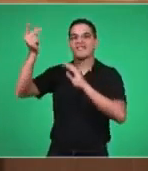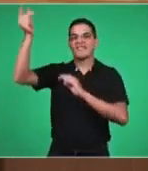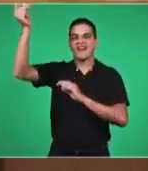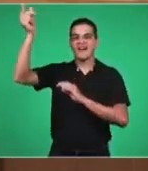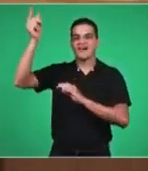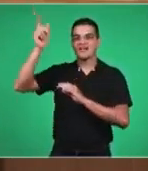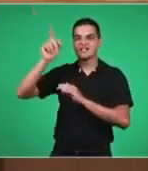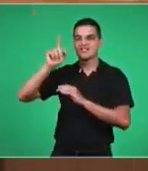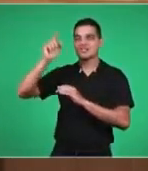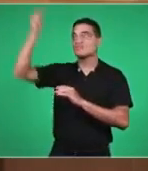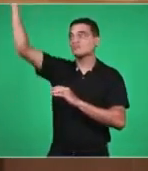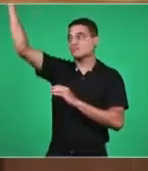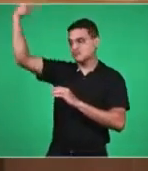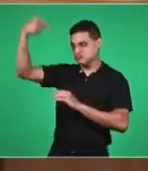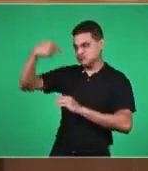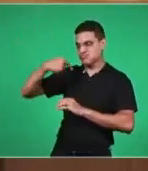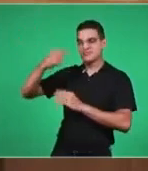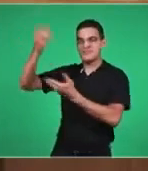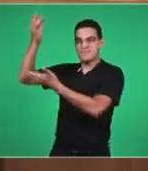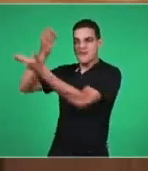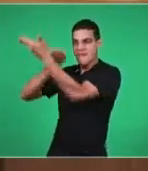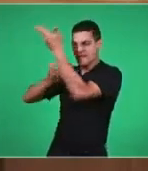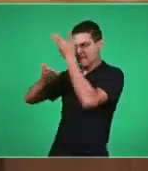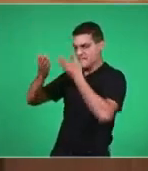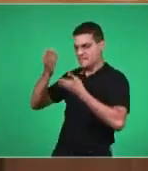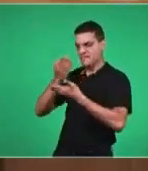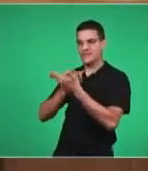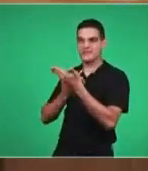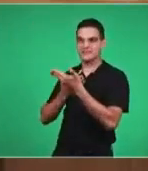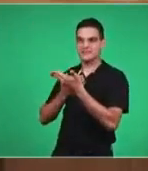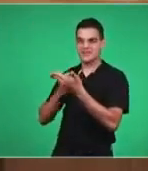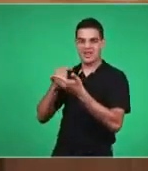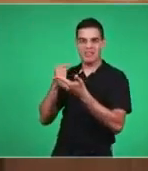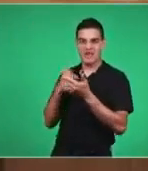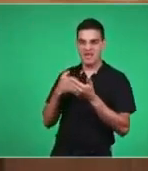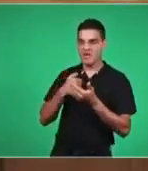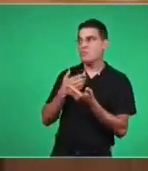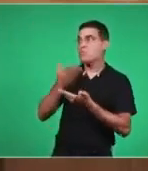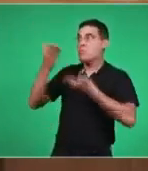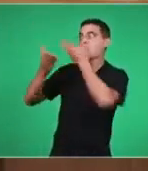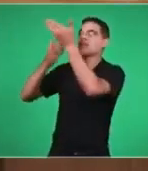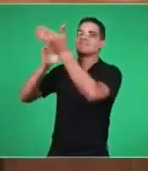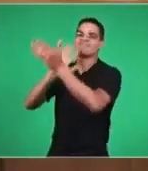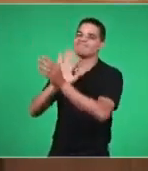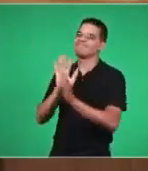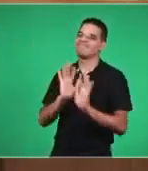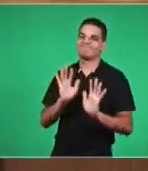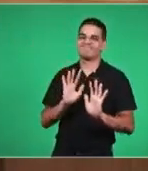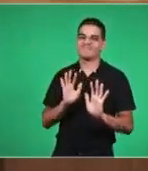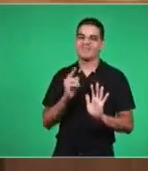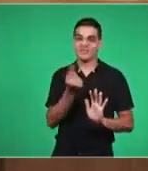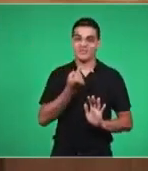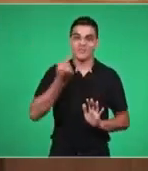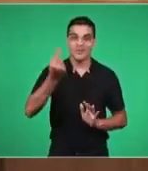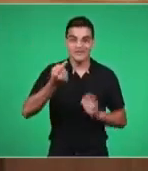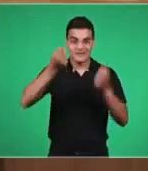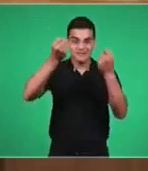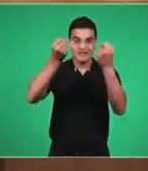is divine reasoning. It's with only with the direction of the Holy Spirit and with the understanding of revelation.